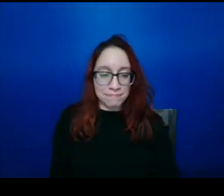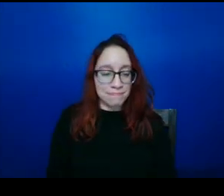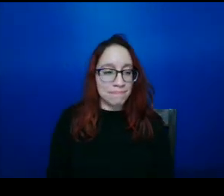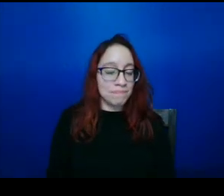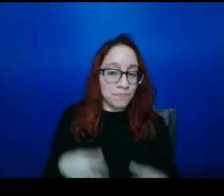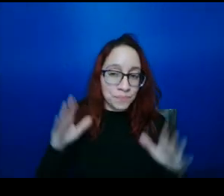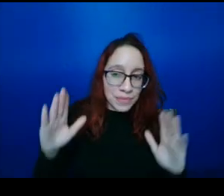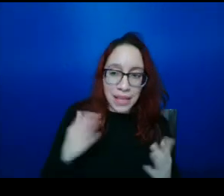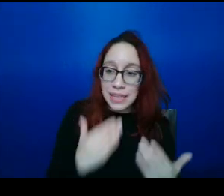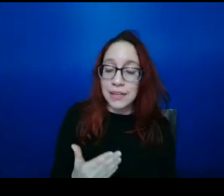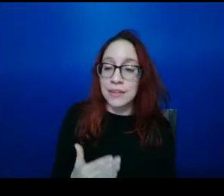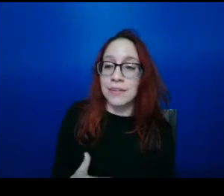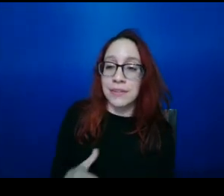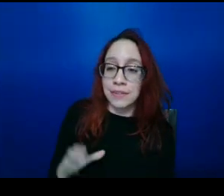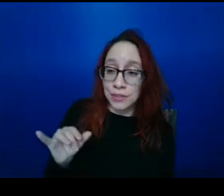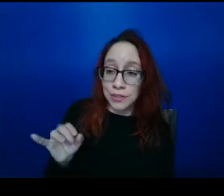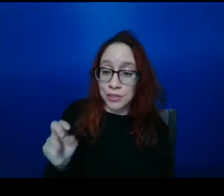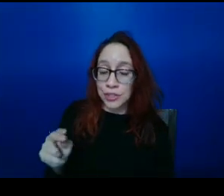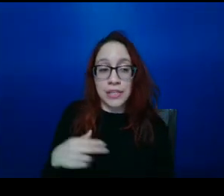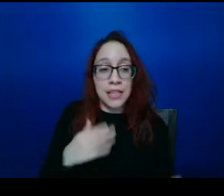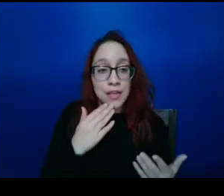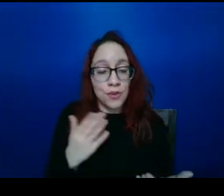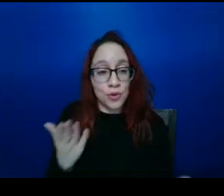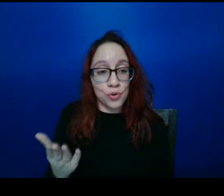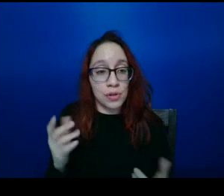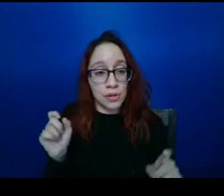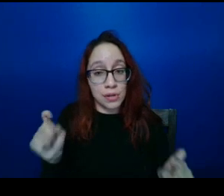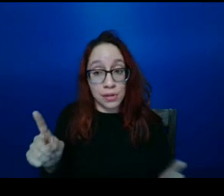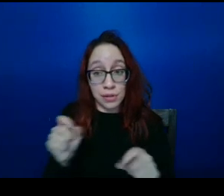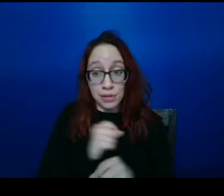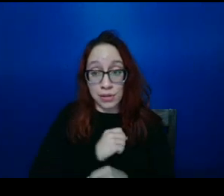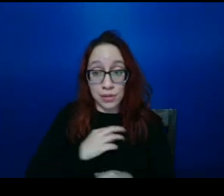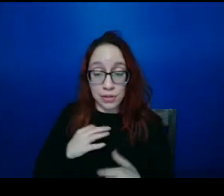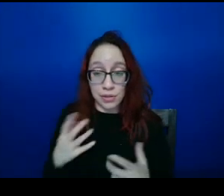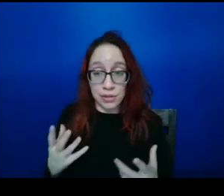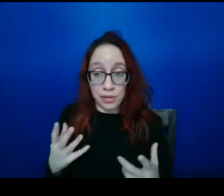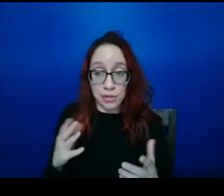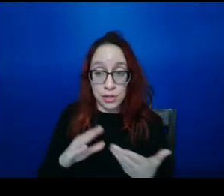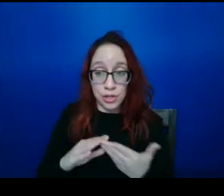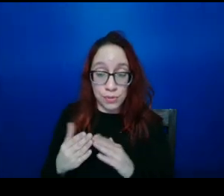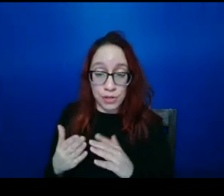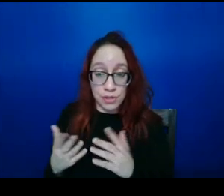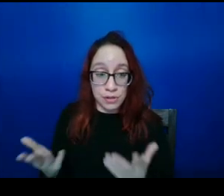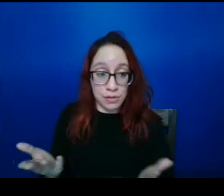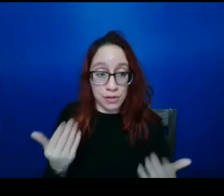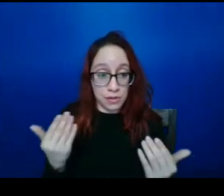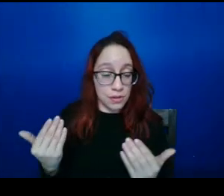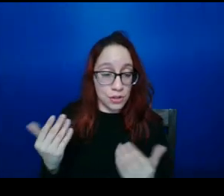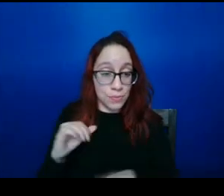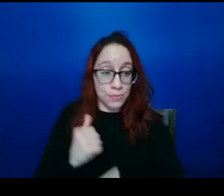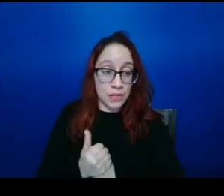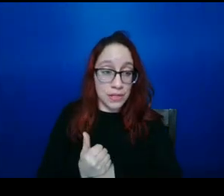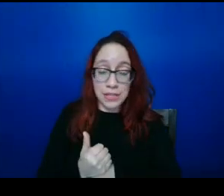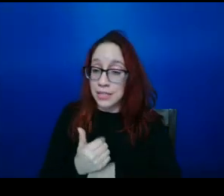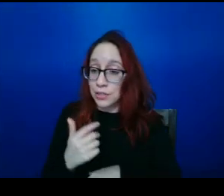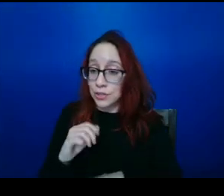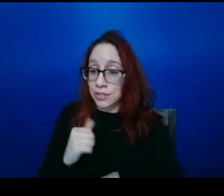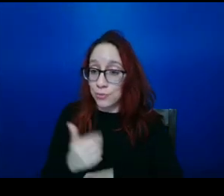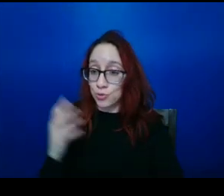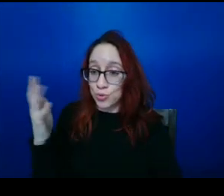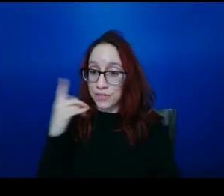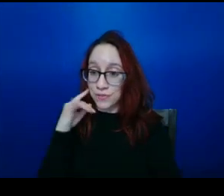Excellent. Thank you, Commissioner, for bringing this forward. I'd like to ask staff if we can get community greening to put some trees out there. Perfect site